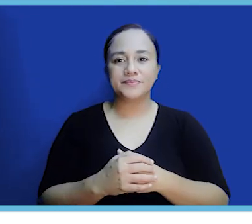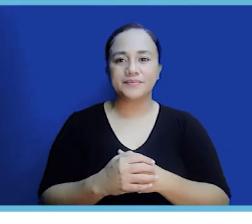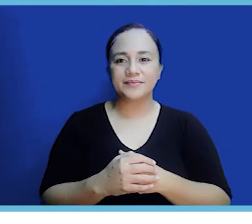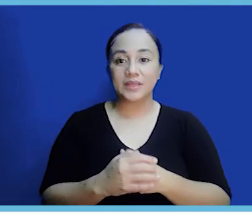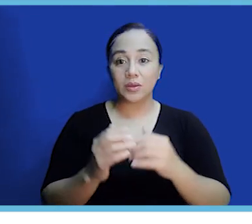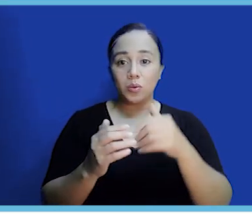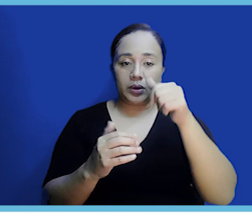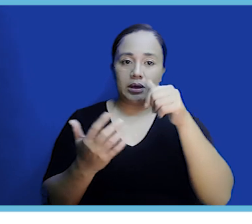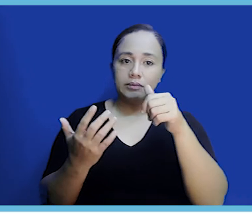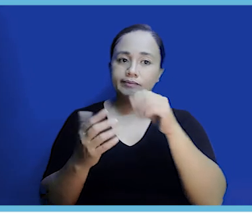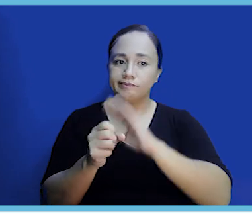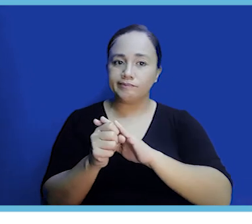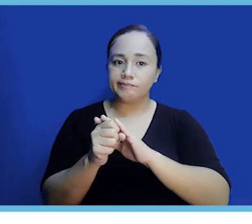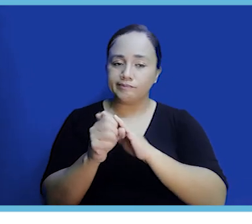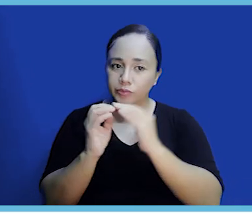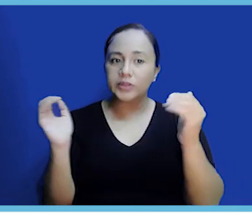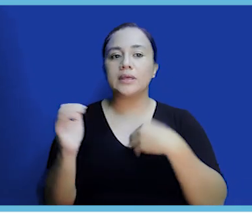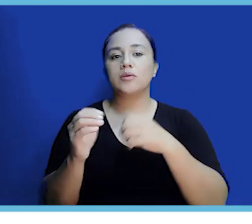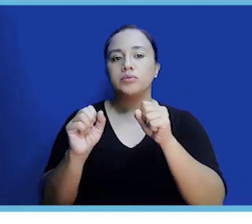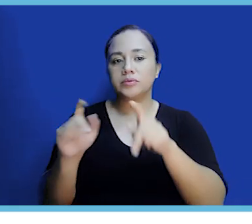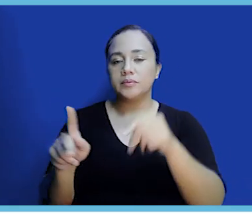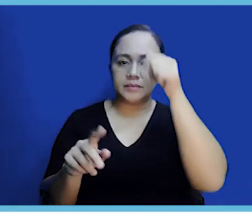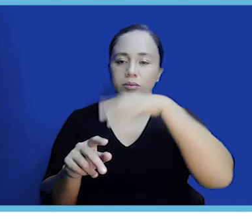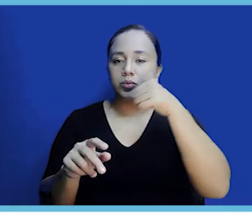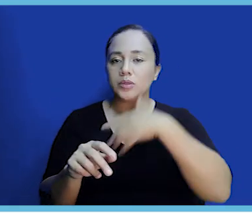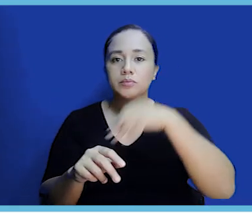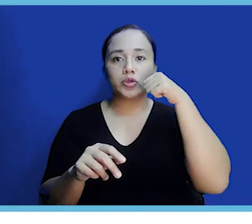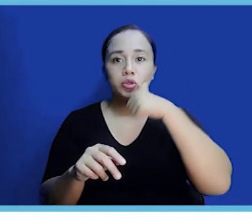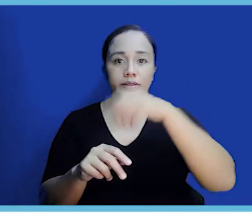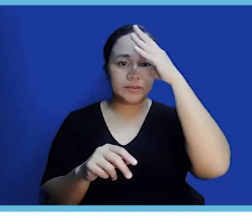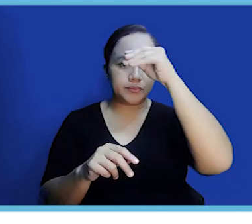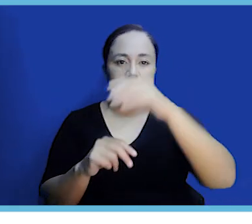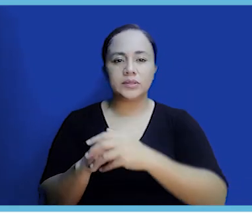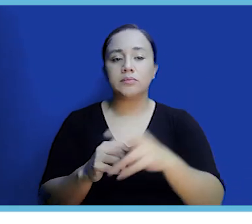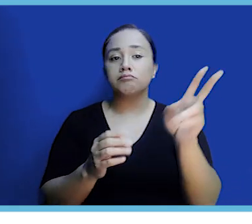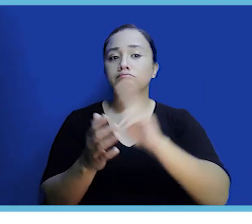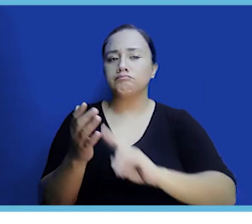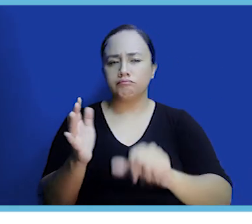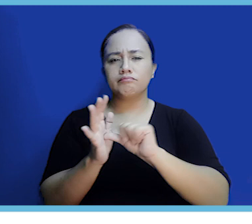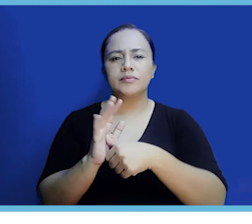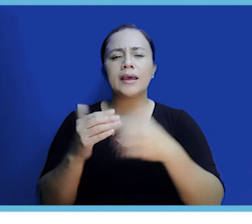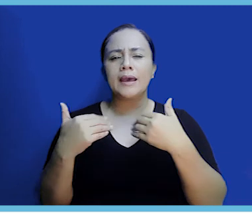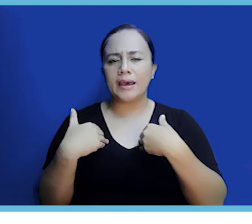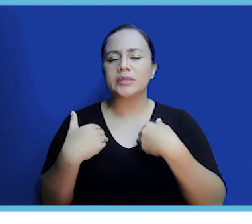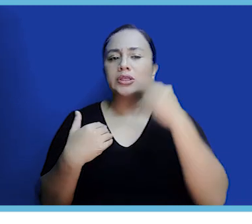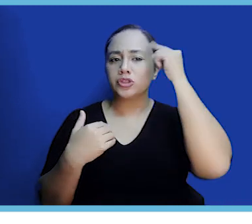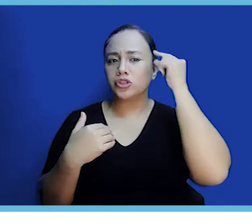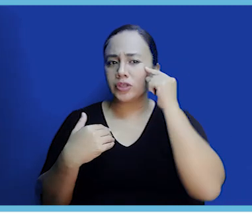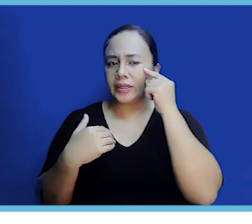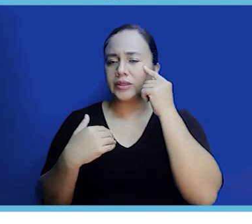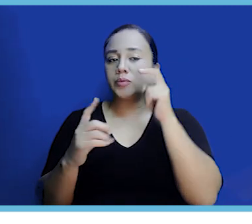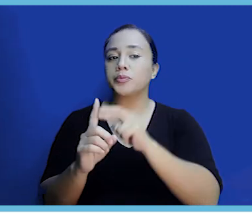women. Equality of opportunity between men and women, girls and boys.